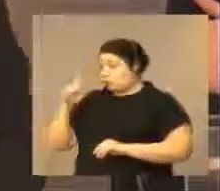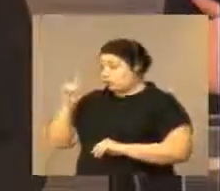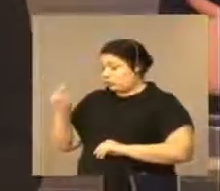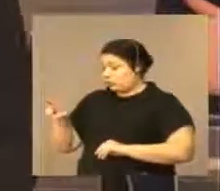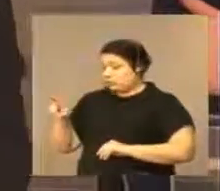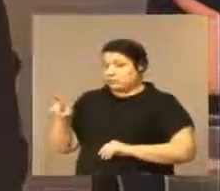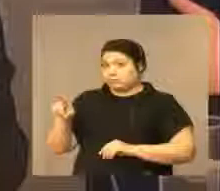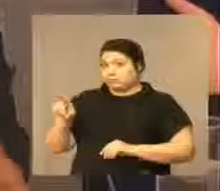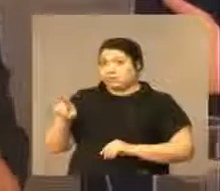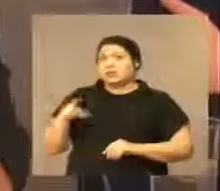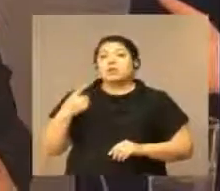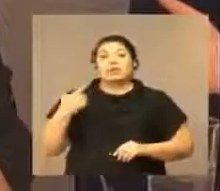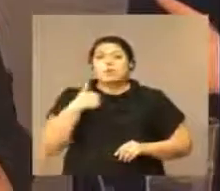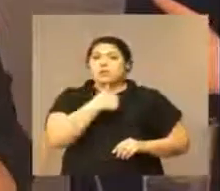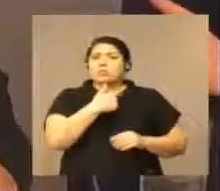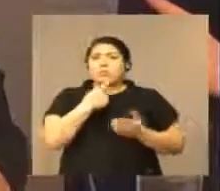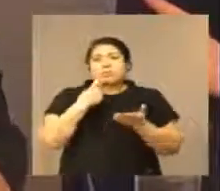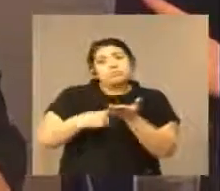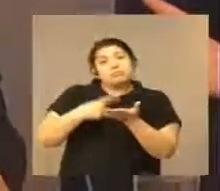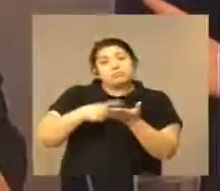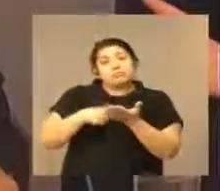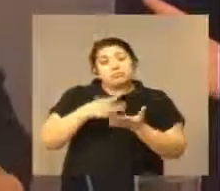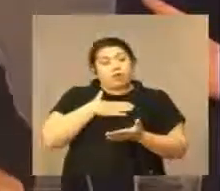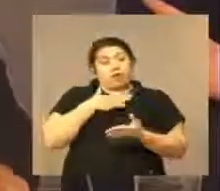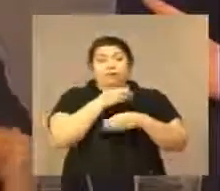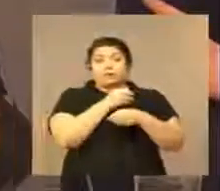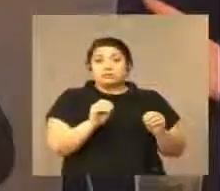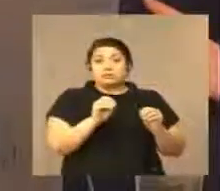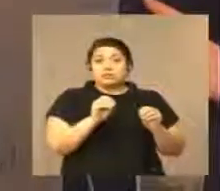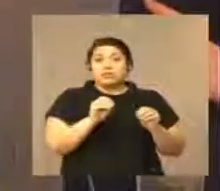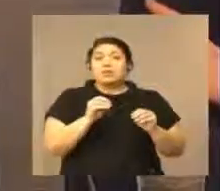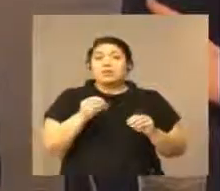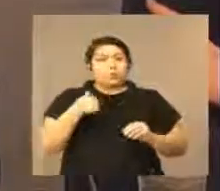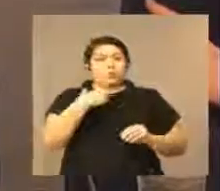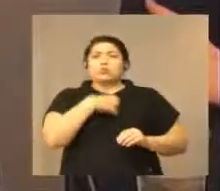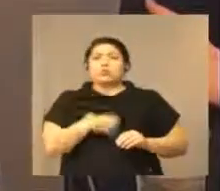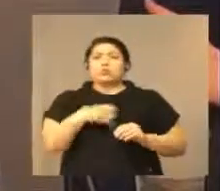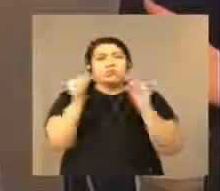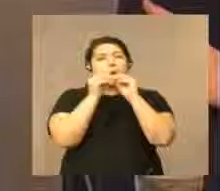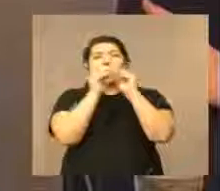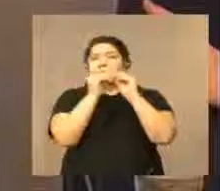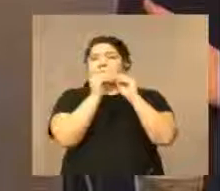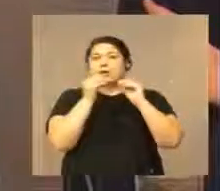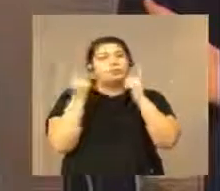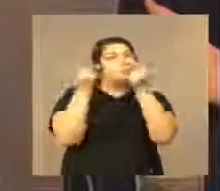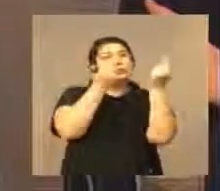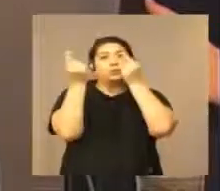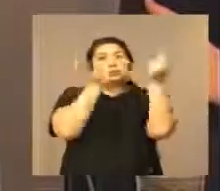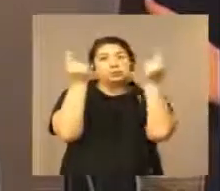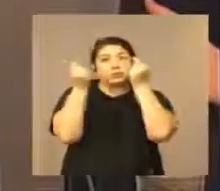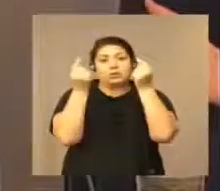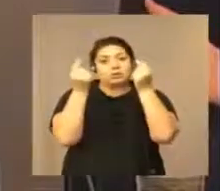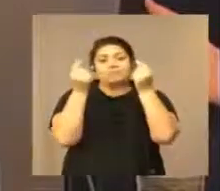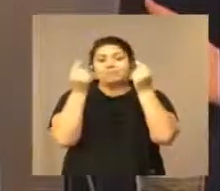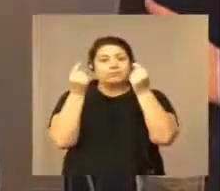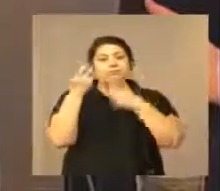One of the things that we talk about at our office, actually, is we'd love to do way more, but the problem is capacity. We don't